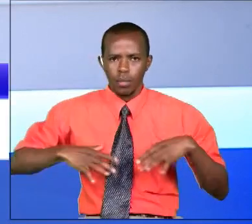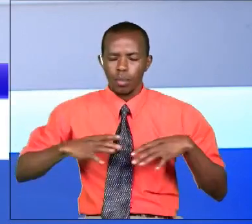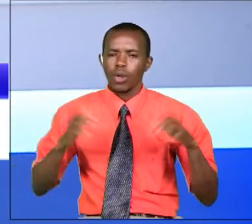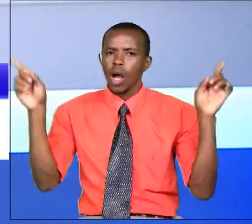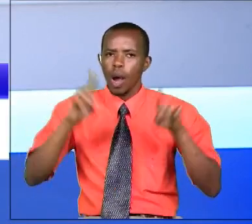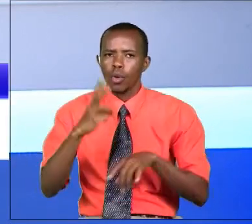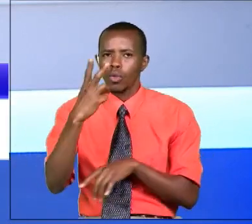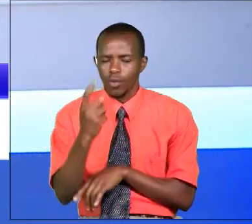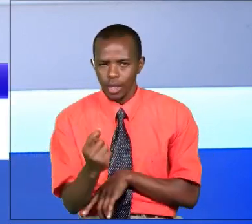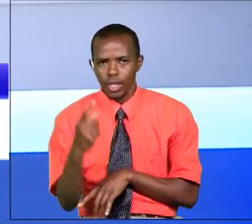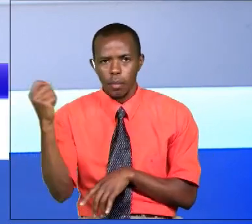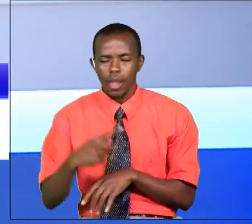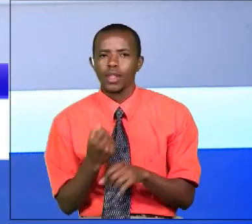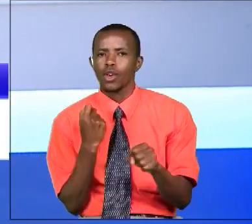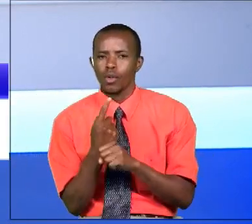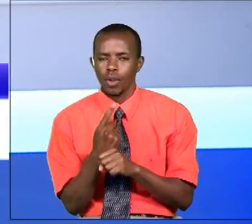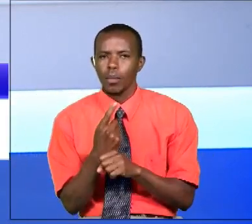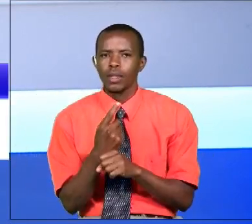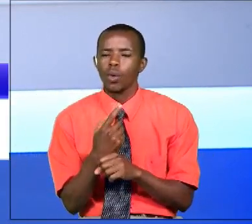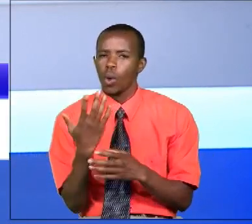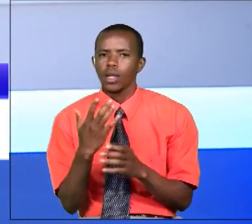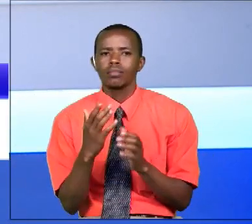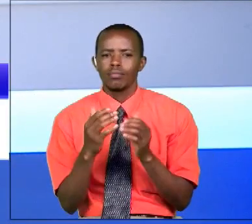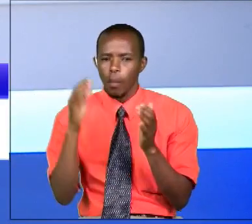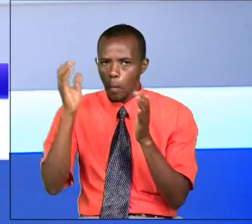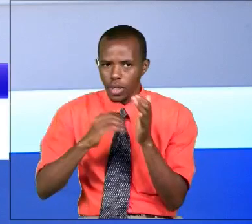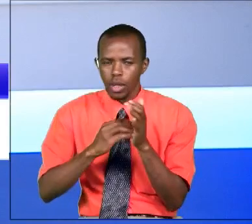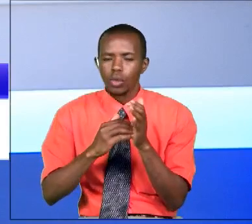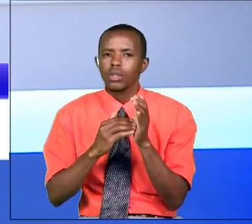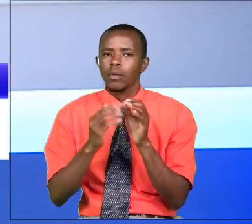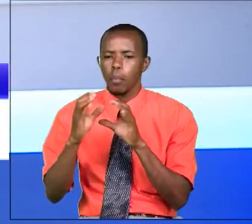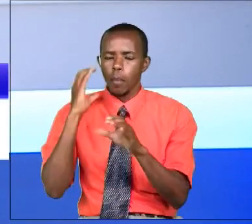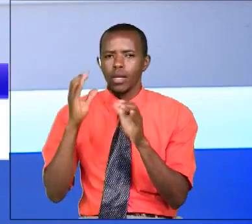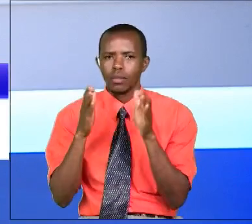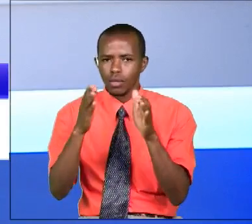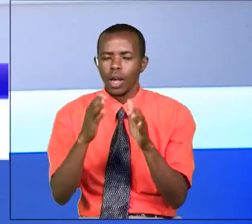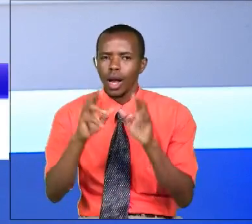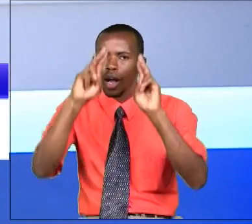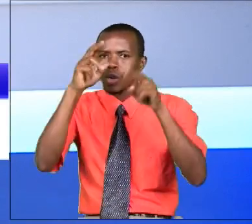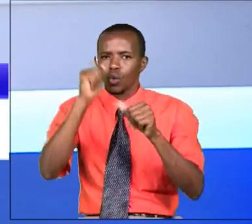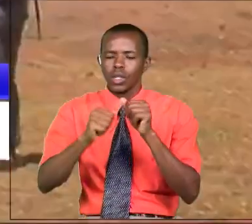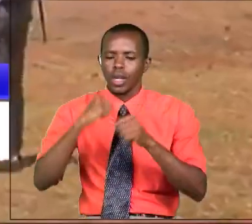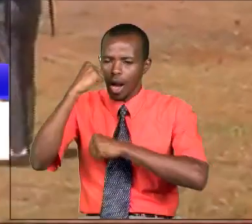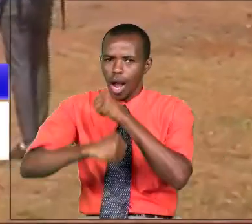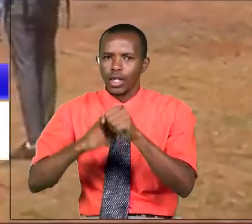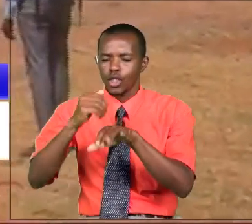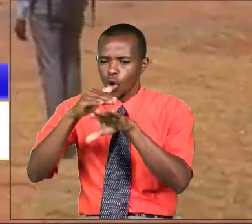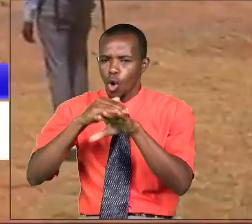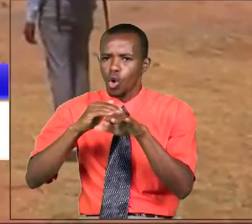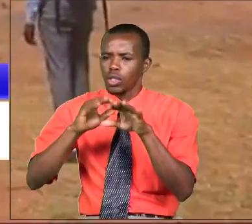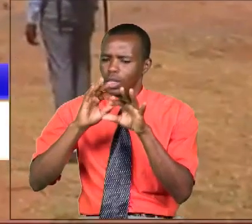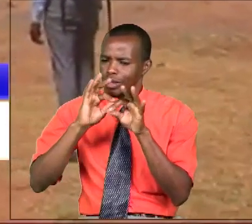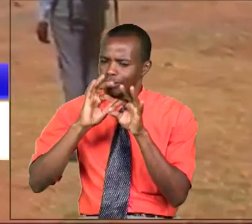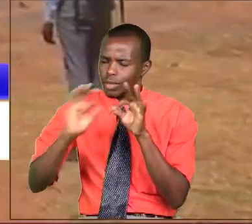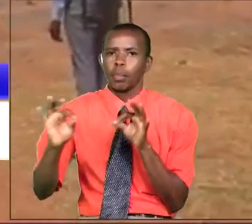on 21st November 2021 at the Machakos Bus Park. In line with the theme of the D-Day, acting for low speeds, the authorities checked